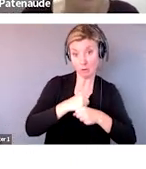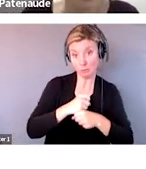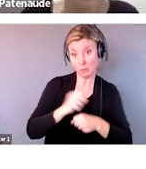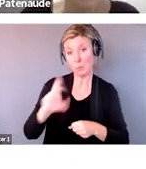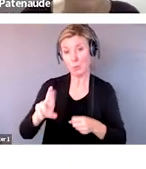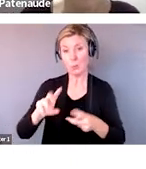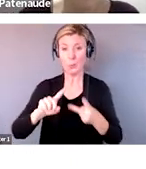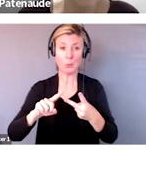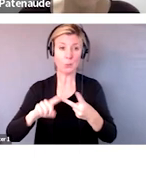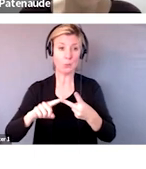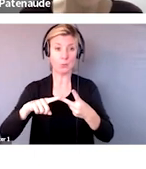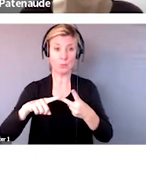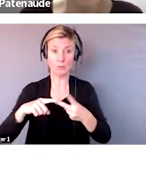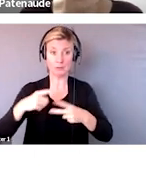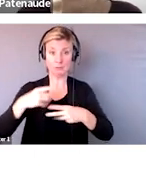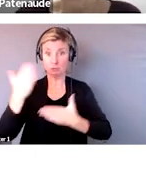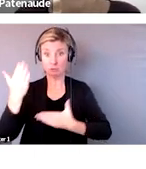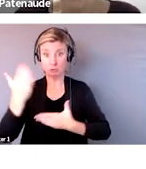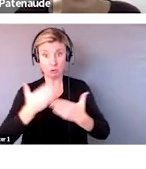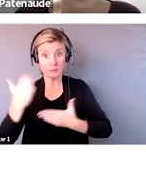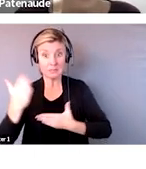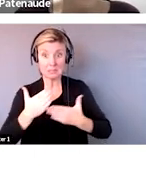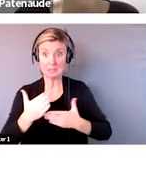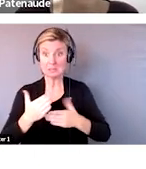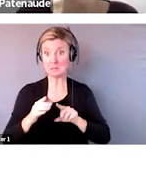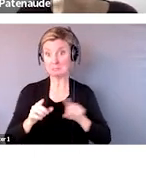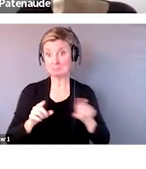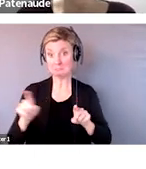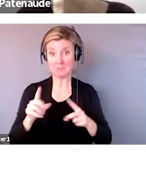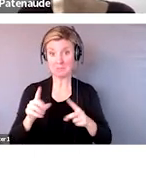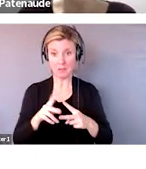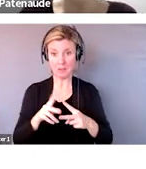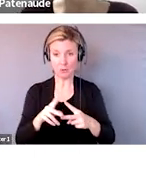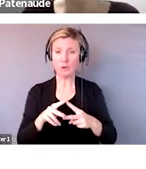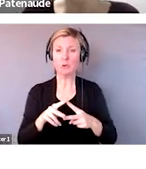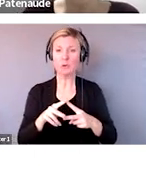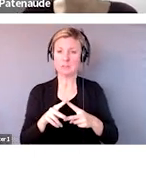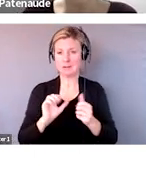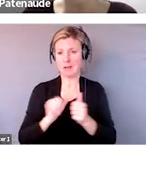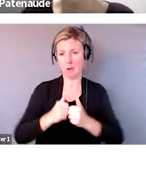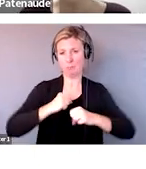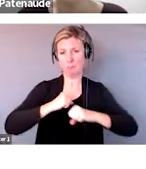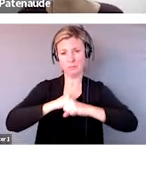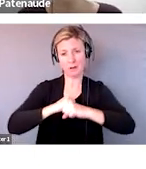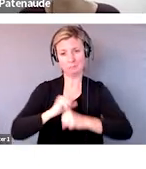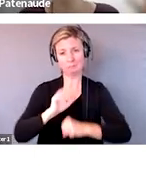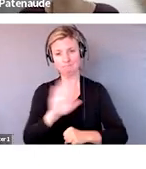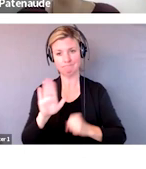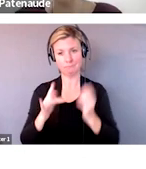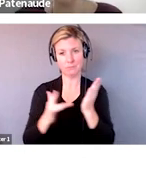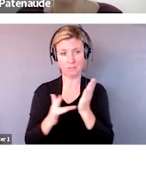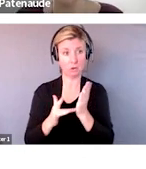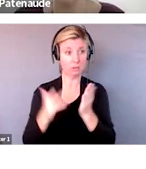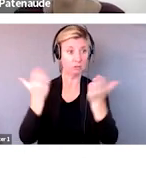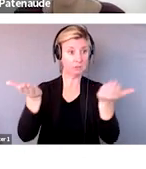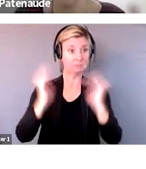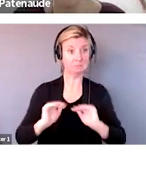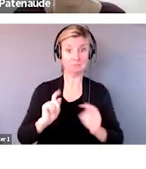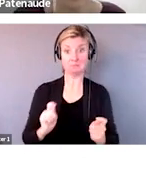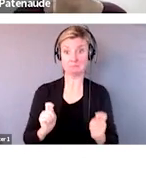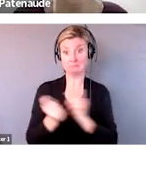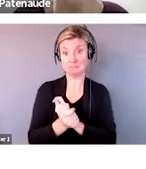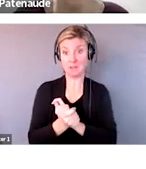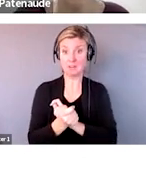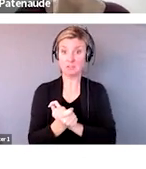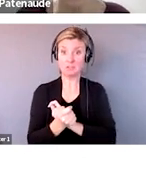things protect different parts of your technology. It can transform intellectual outputs, so something that is sort